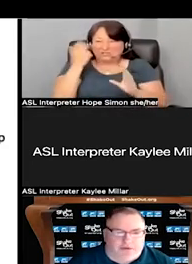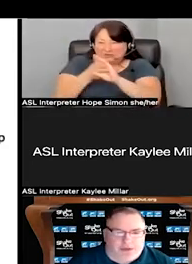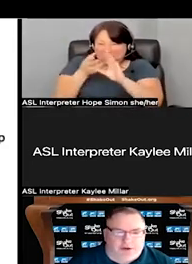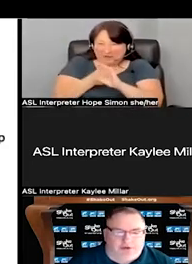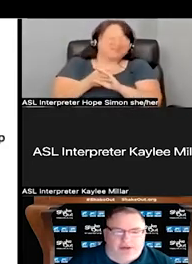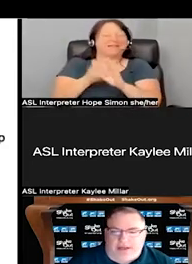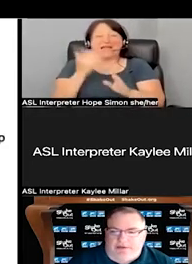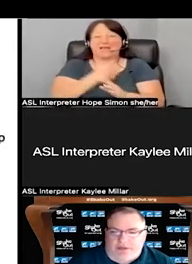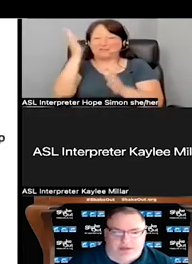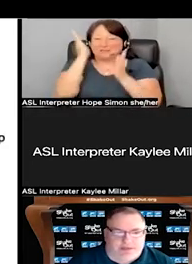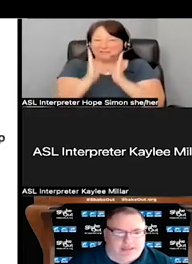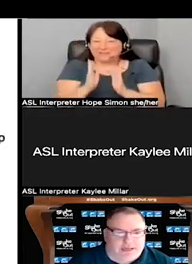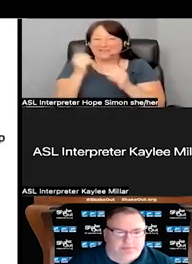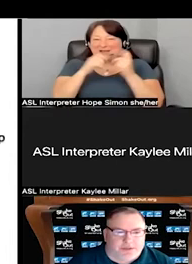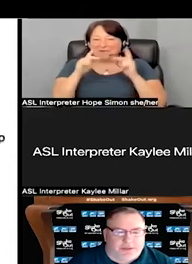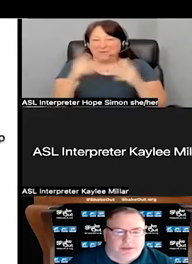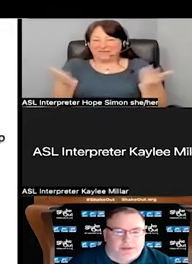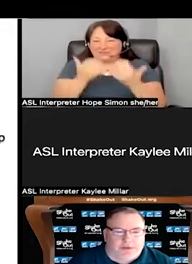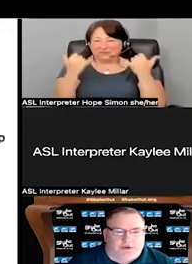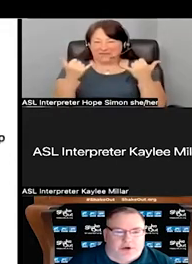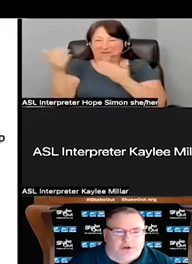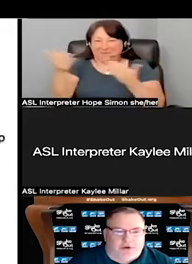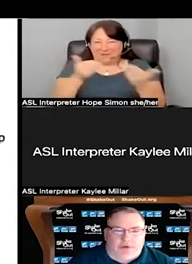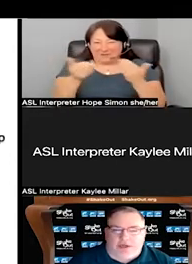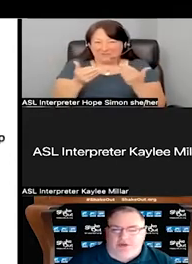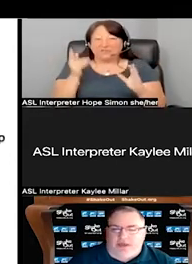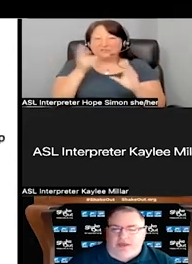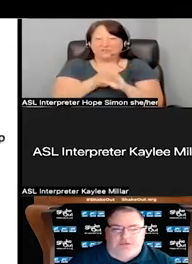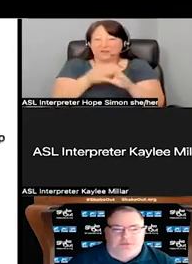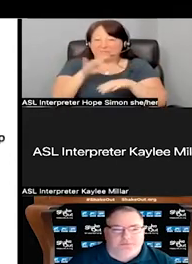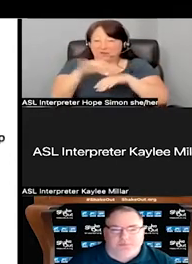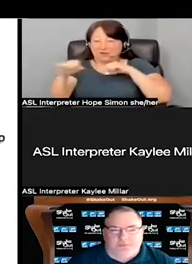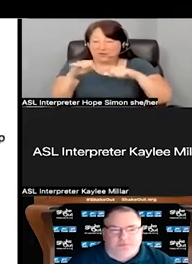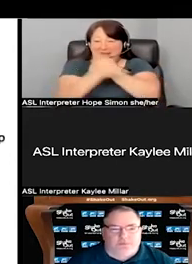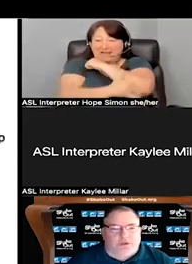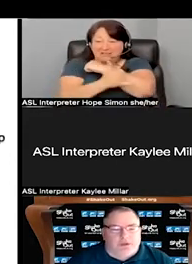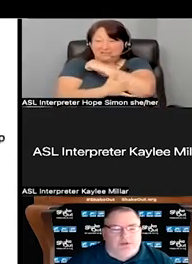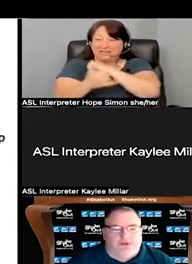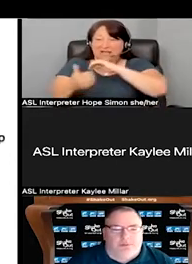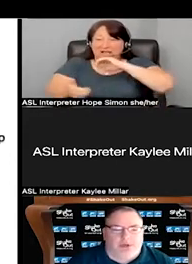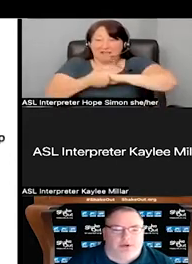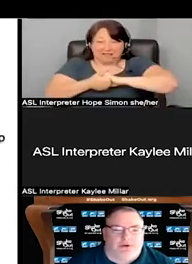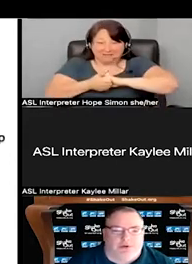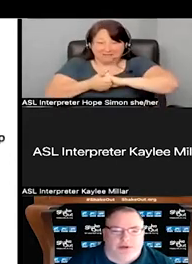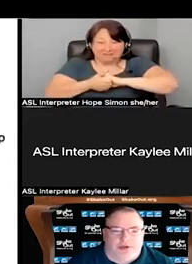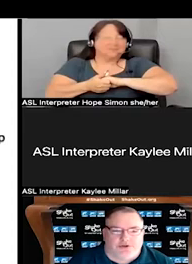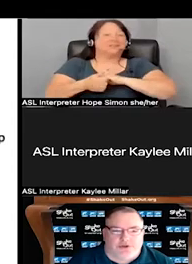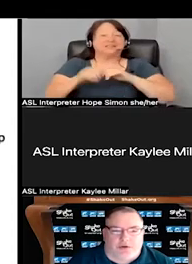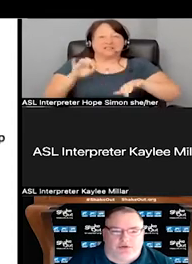and our speakers and everyone here today. To join the Earthquake Country Alliance, just simply go